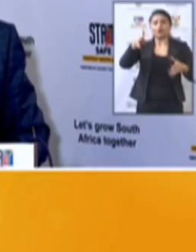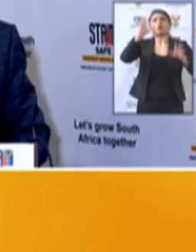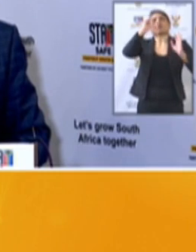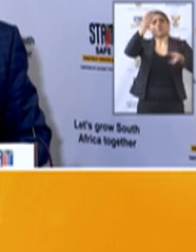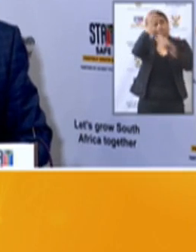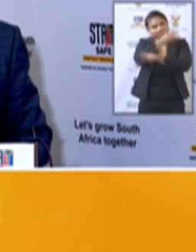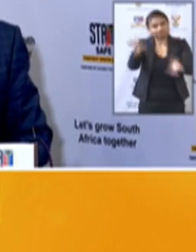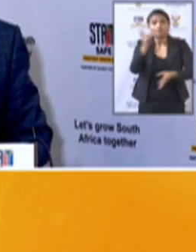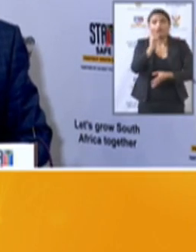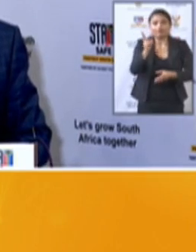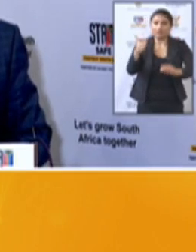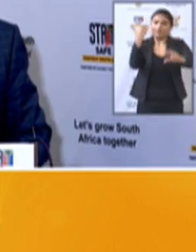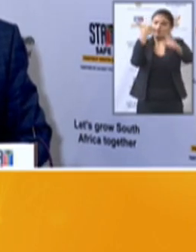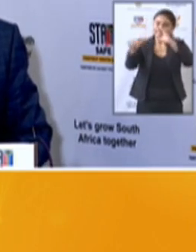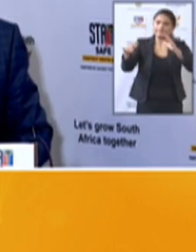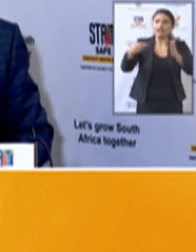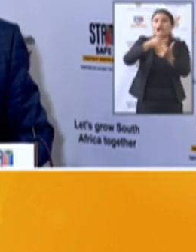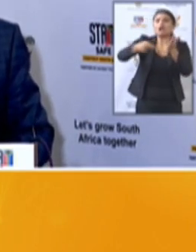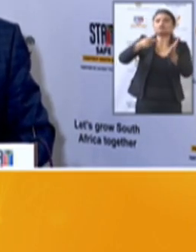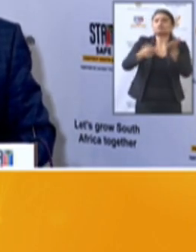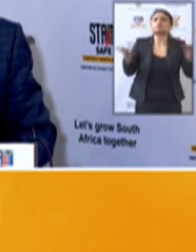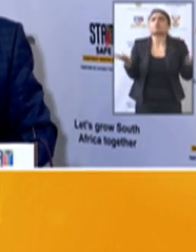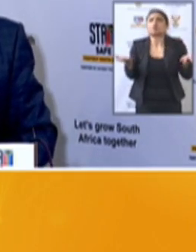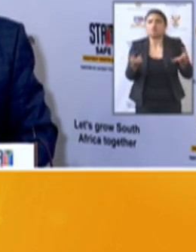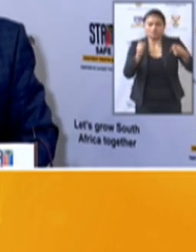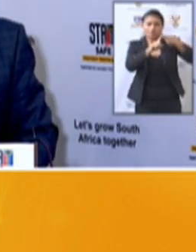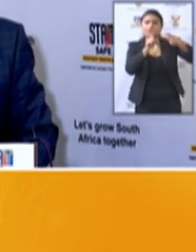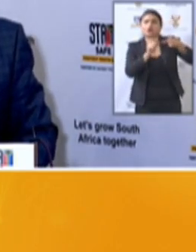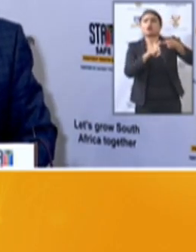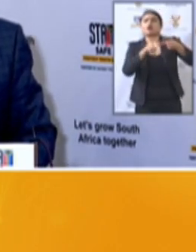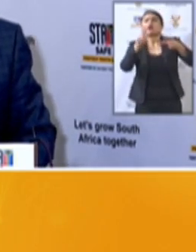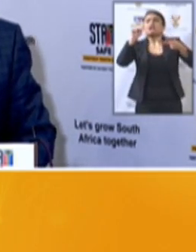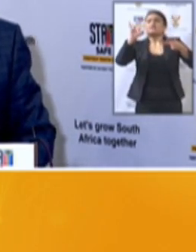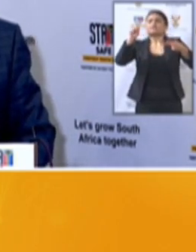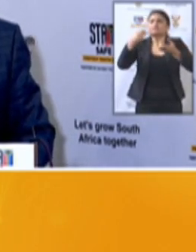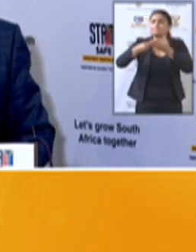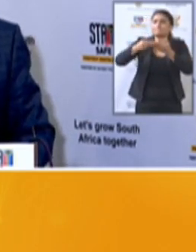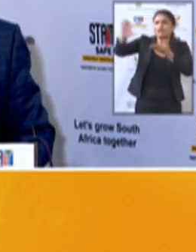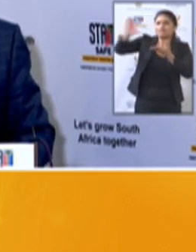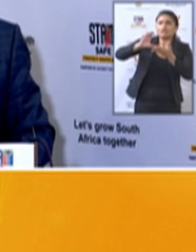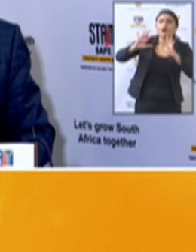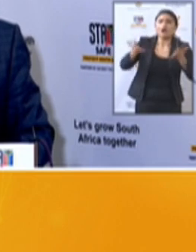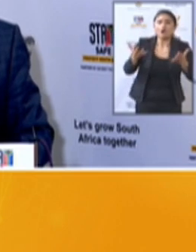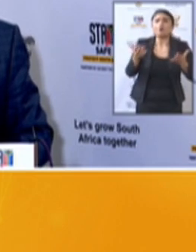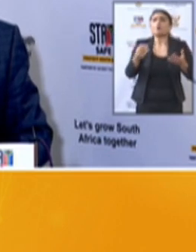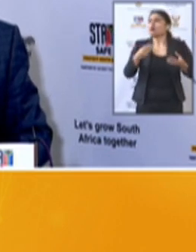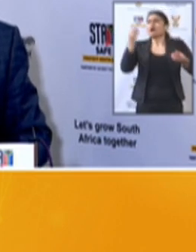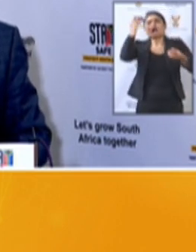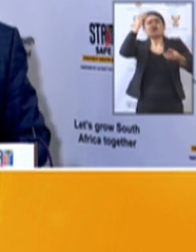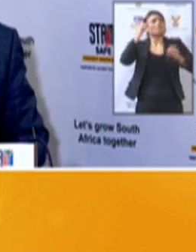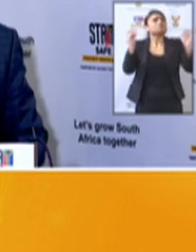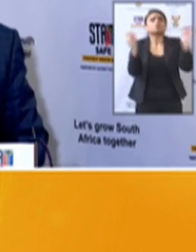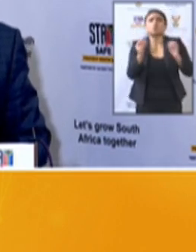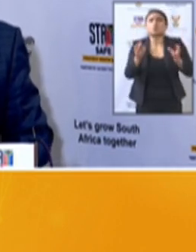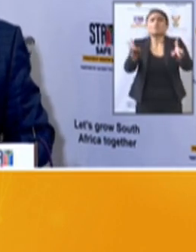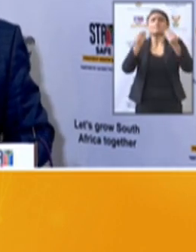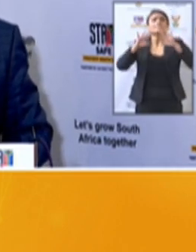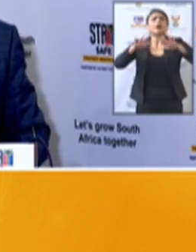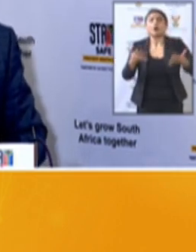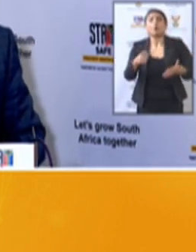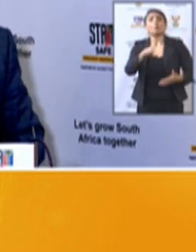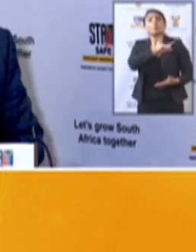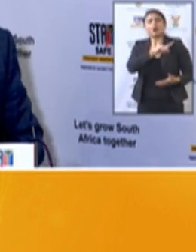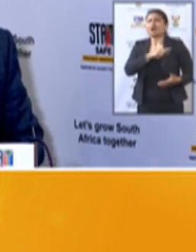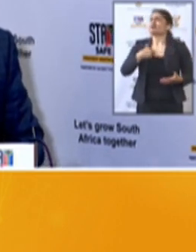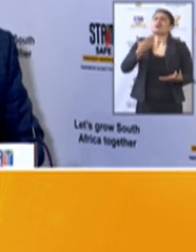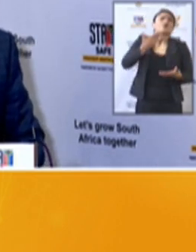Higher Education Minister Dr. Blade Nzimande speaking then a range of issues, speaking about the investigation into NSFAS,